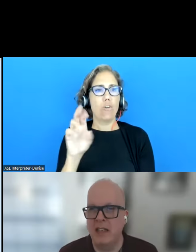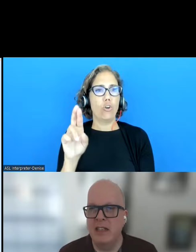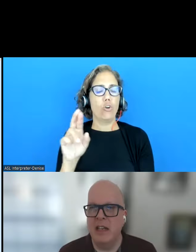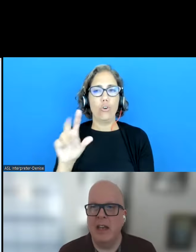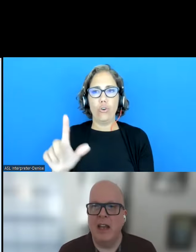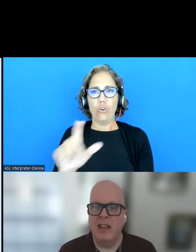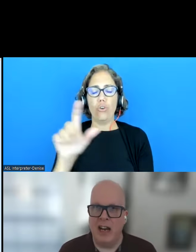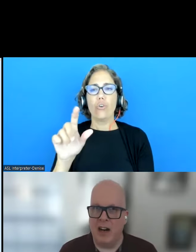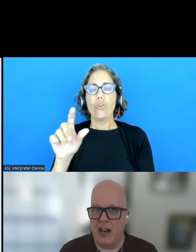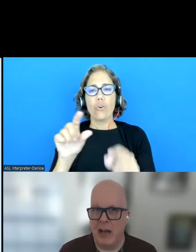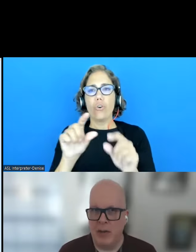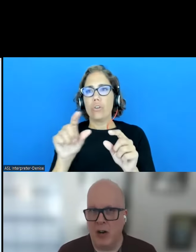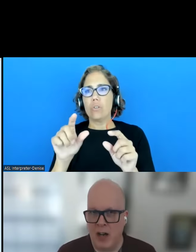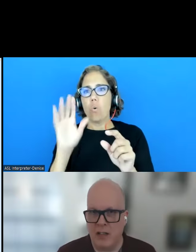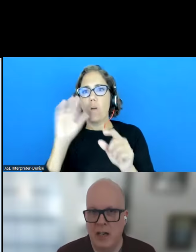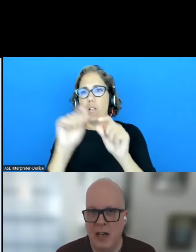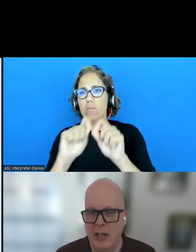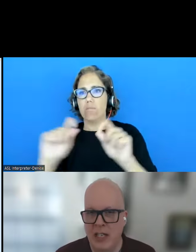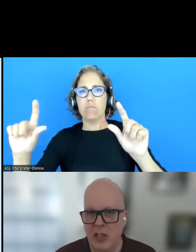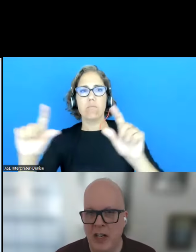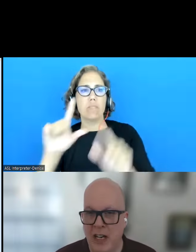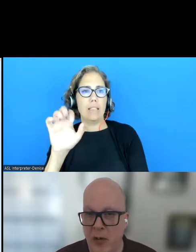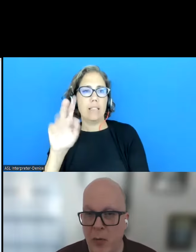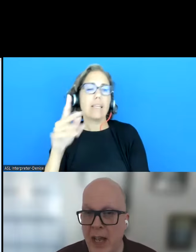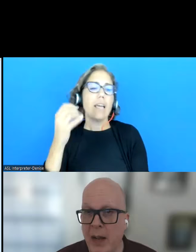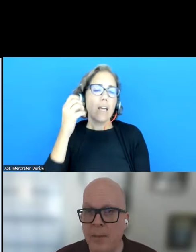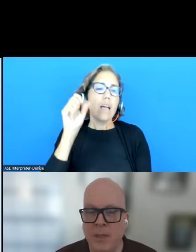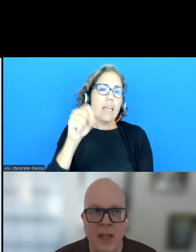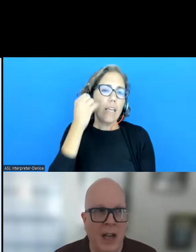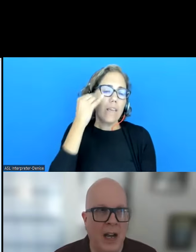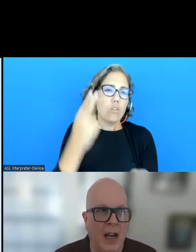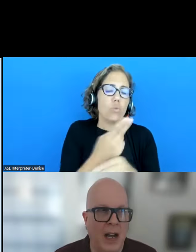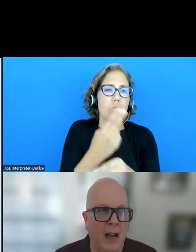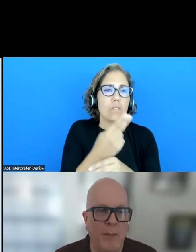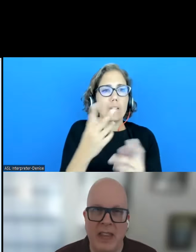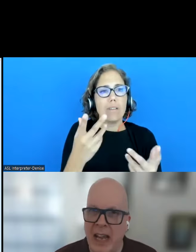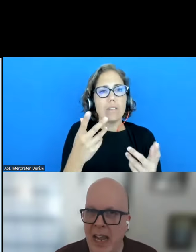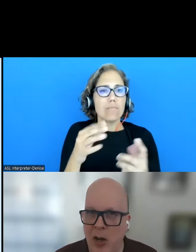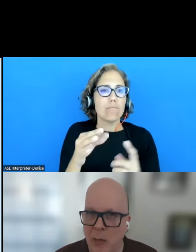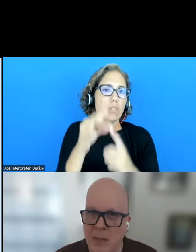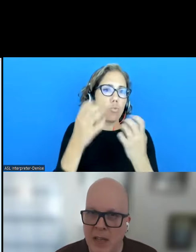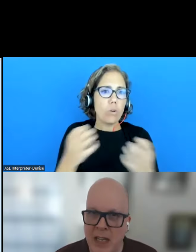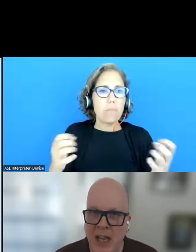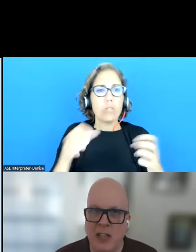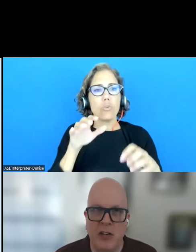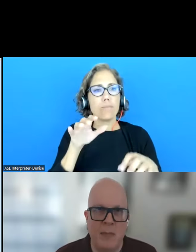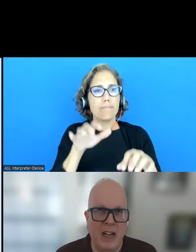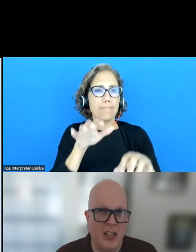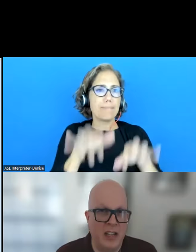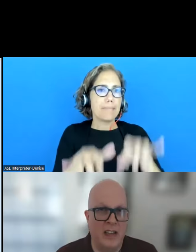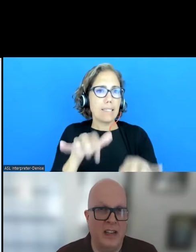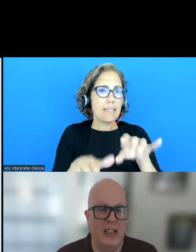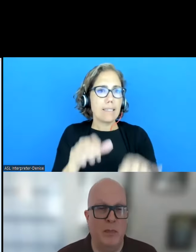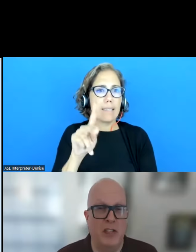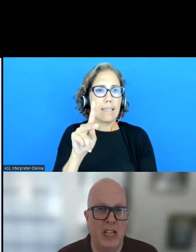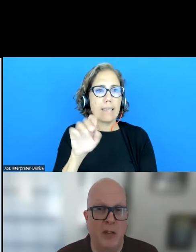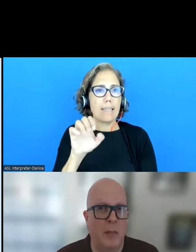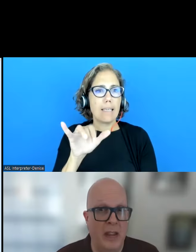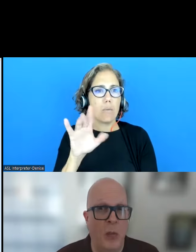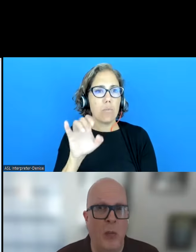other methods, they're going to come across potentially in another way. But that can't always be the case. So to make sure that the